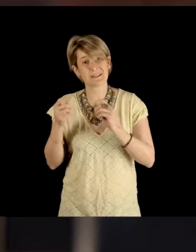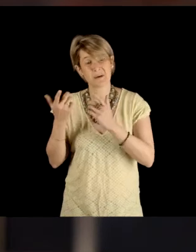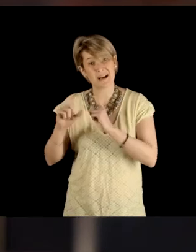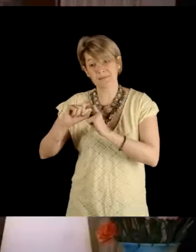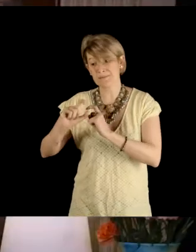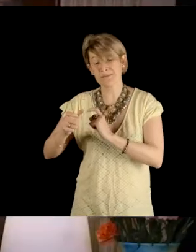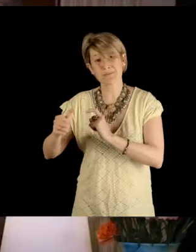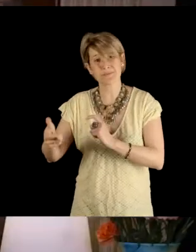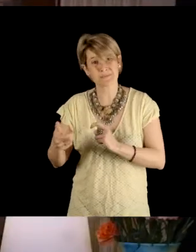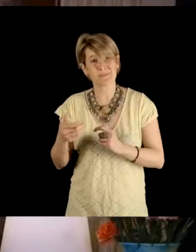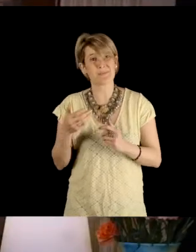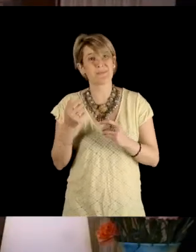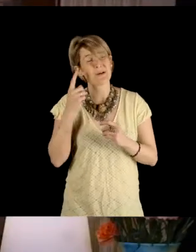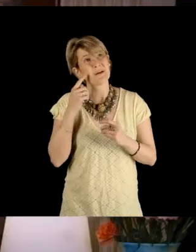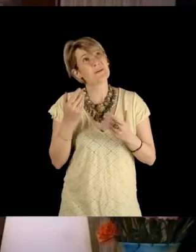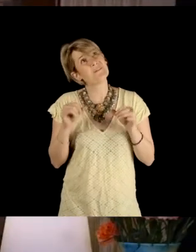improvement.